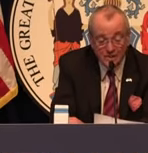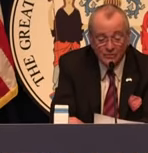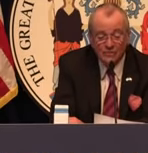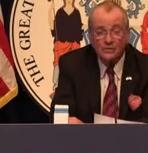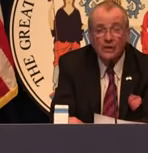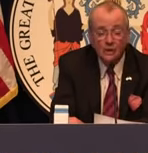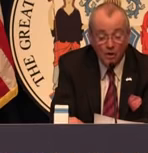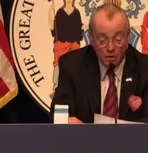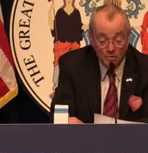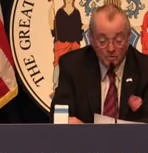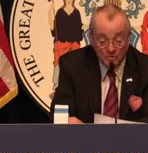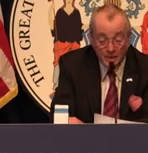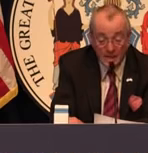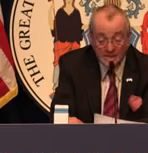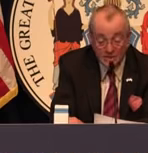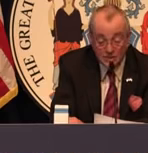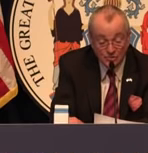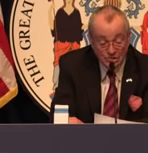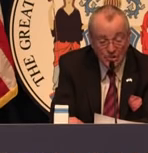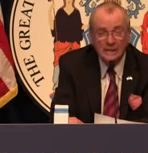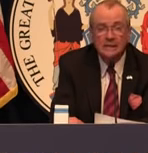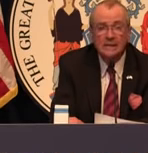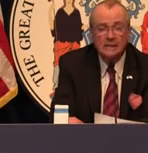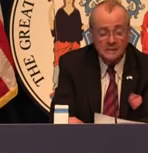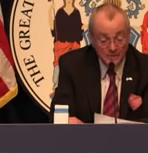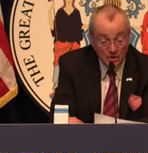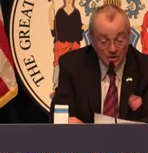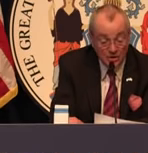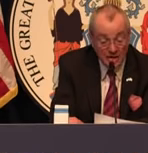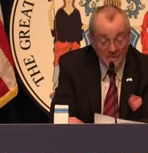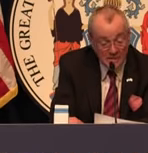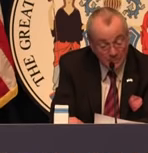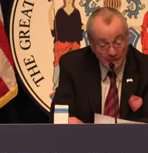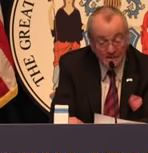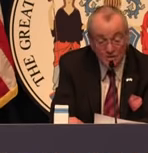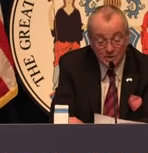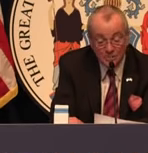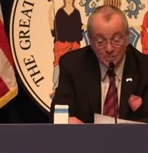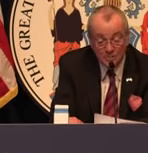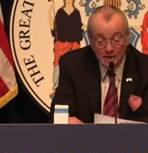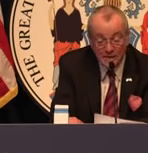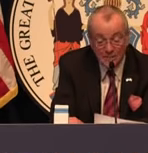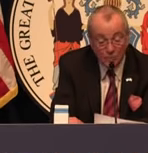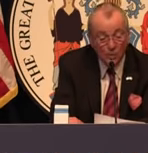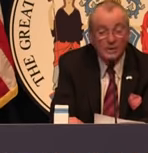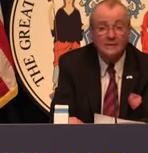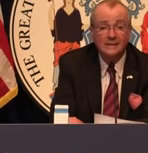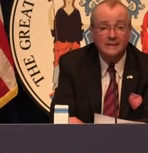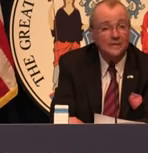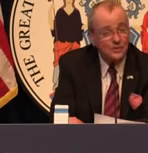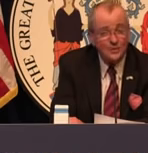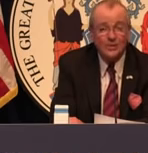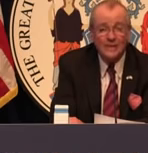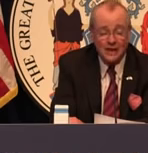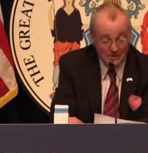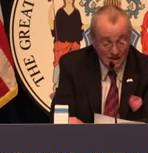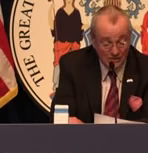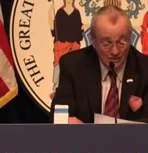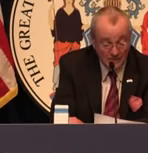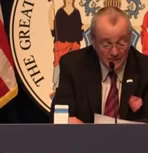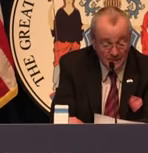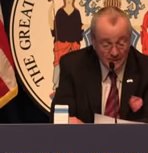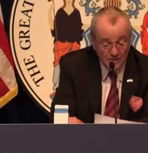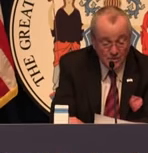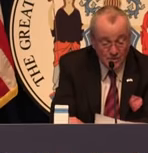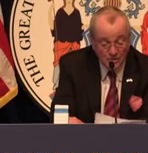at St. Joseph's Home of the Blind in Jersey City, giving her time and companionship and providing more than a few good